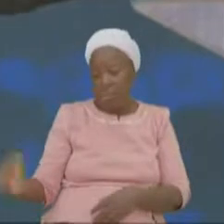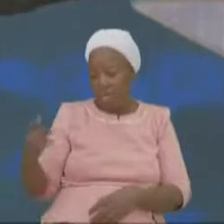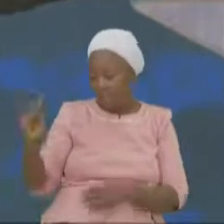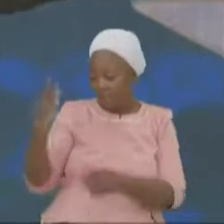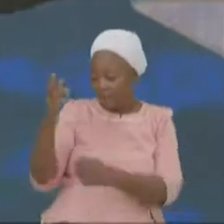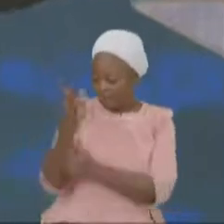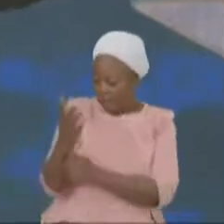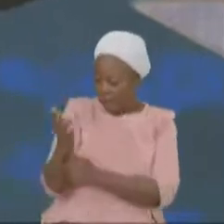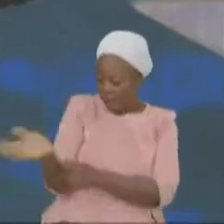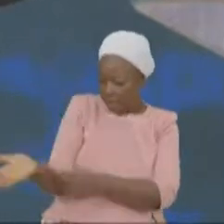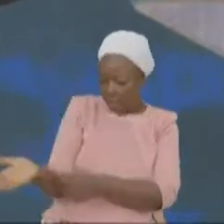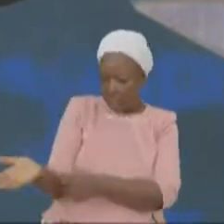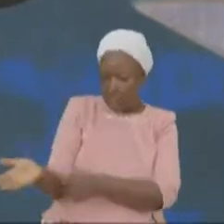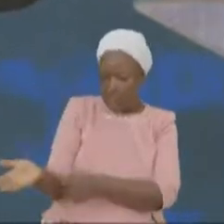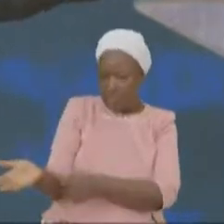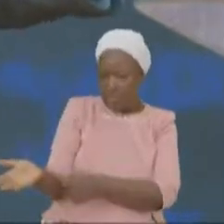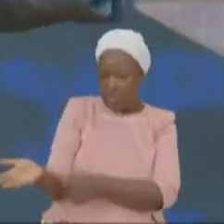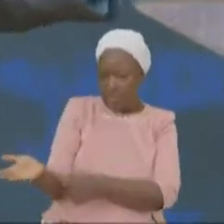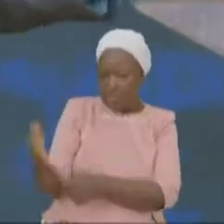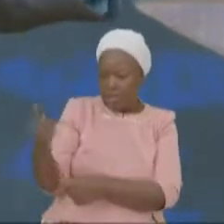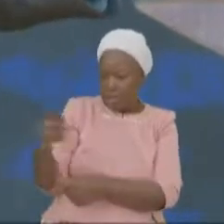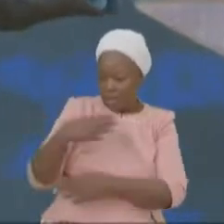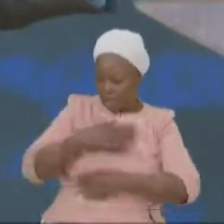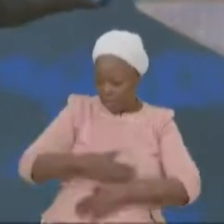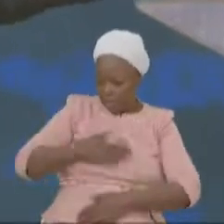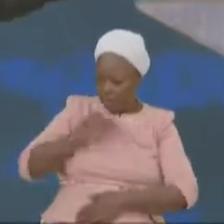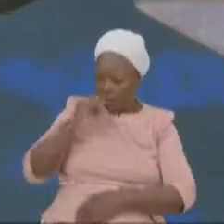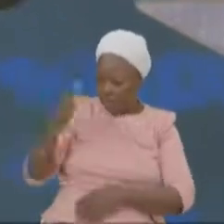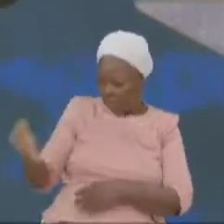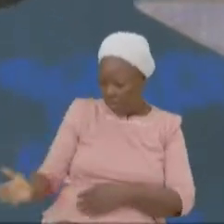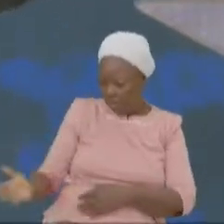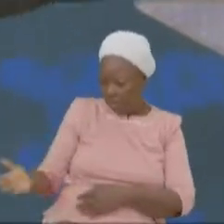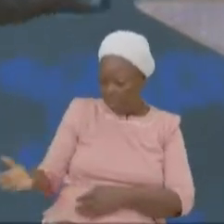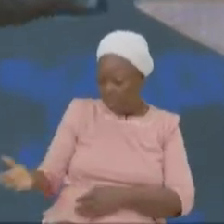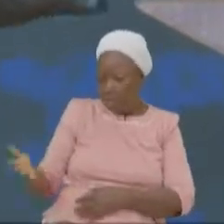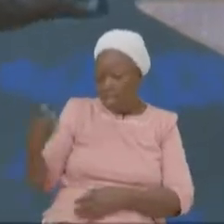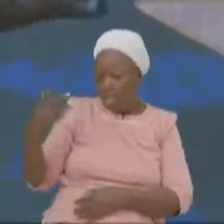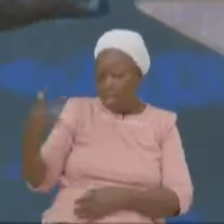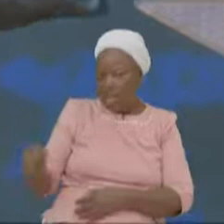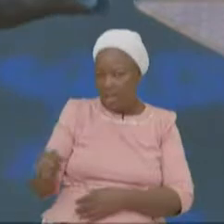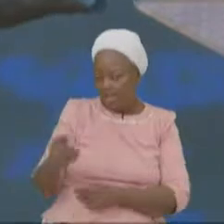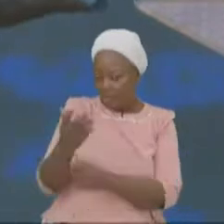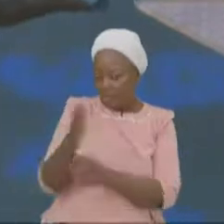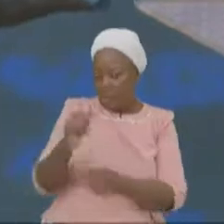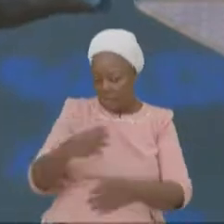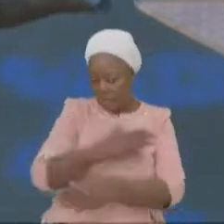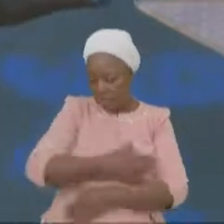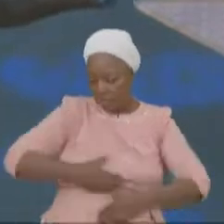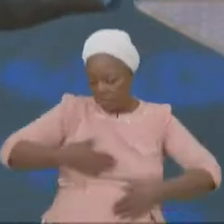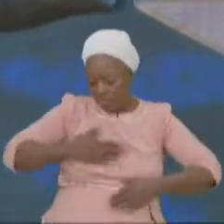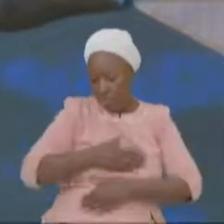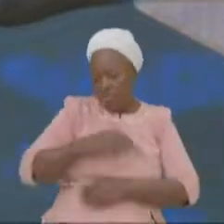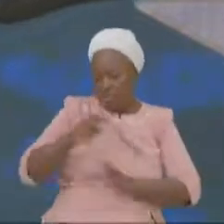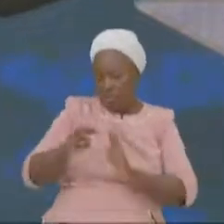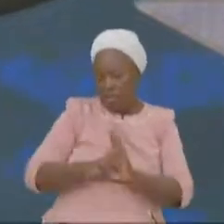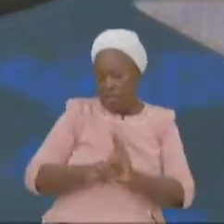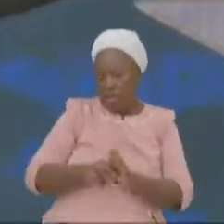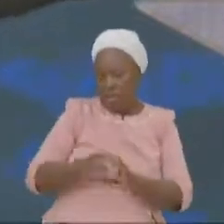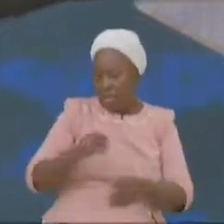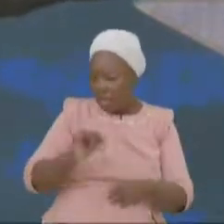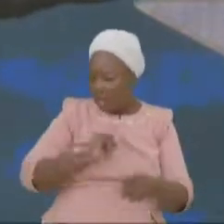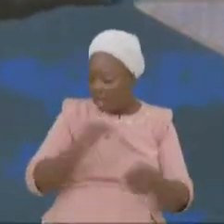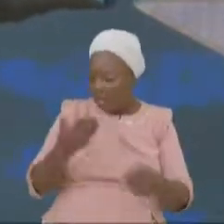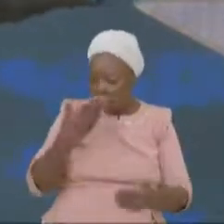flesh, the pleasure, the fleshly enjoyment, and the good feeling